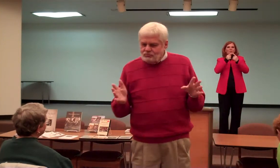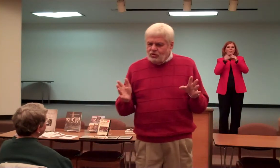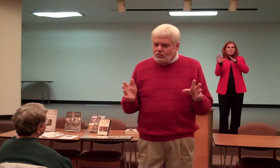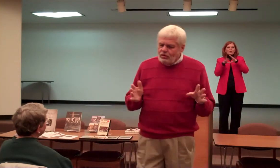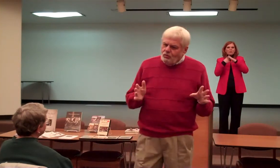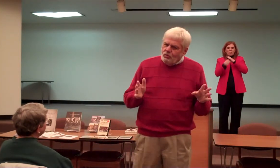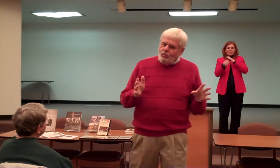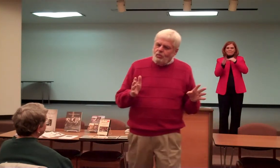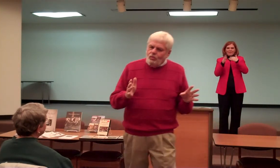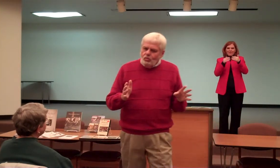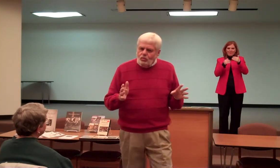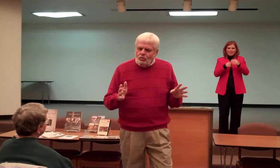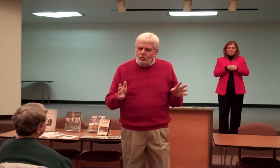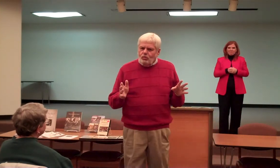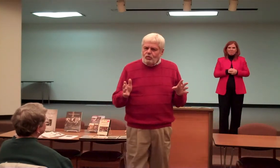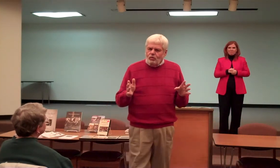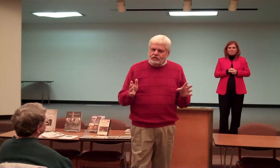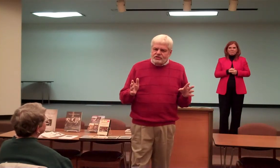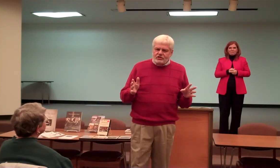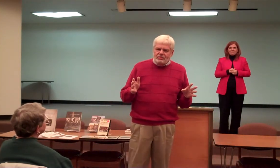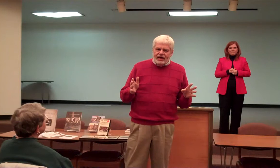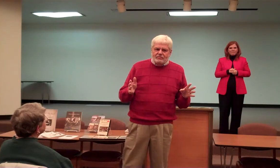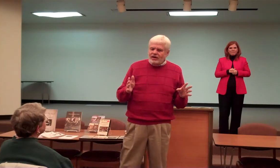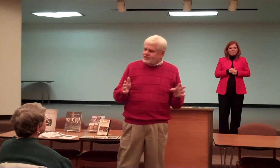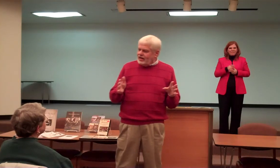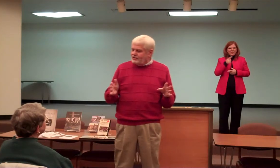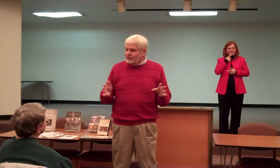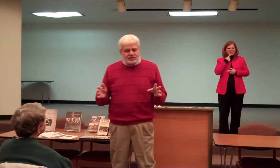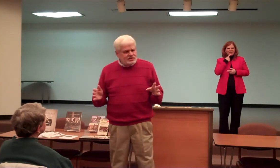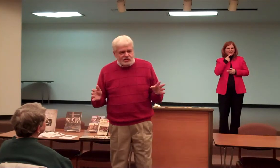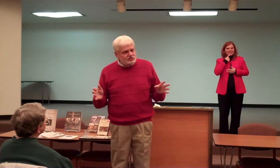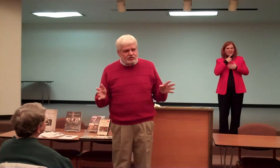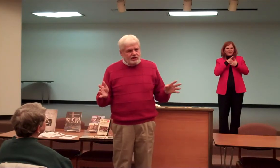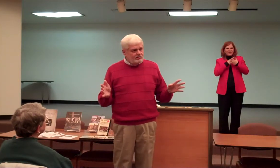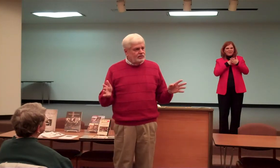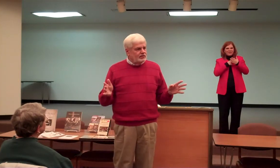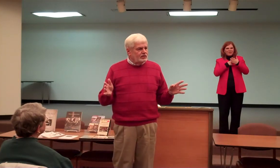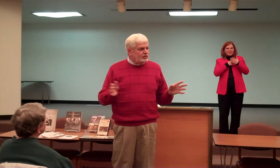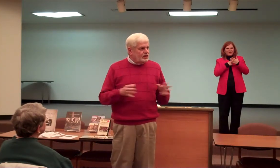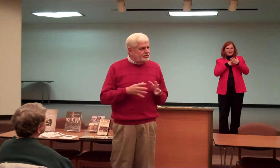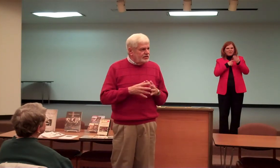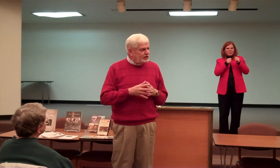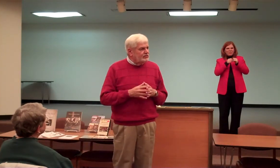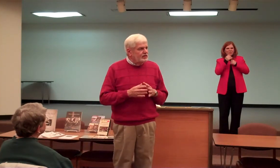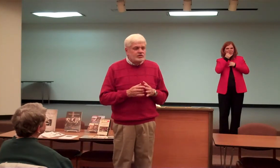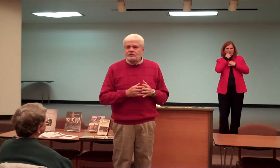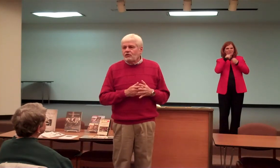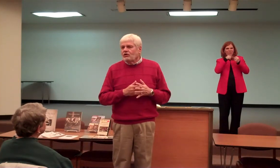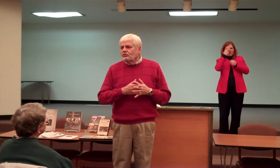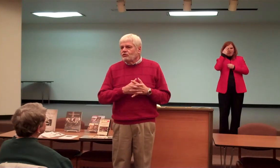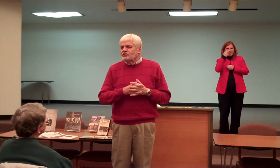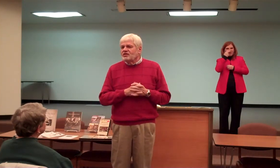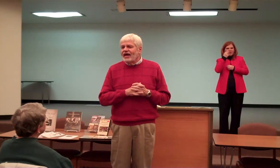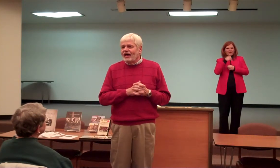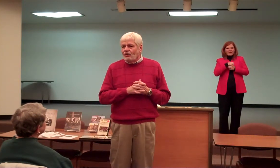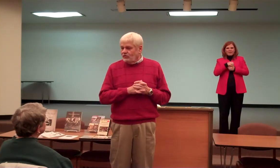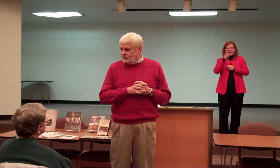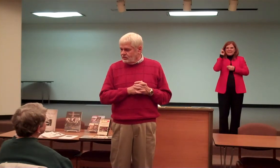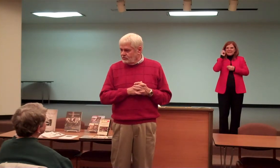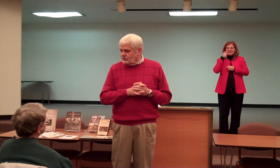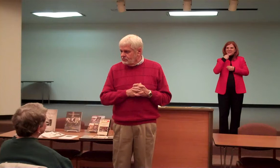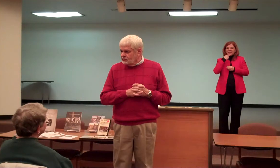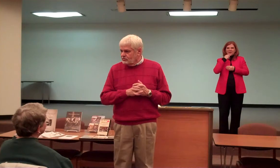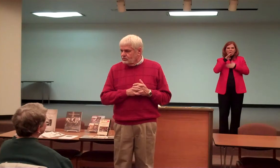And I said, well, what's so bad about Catholics? He said, don't you know? And I said, no. He said, they're all going to roast in